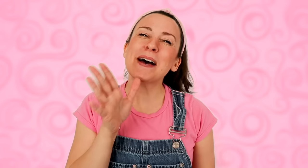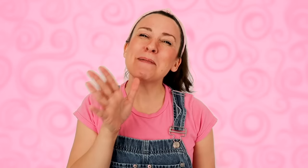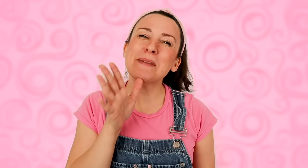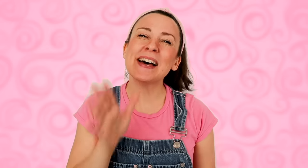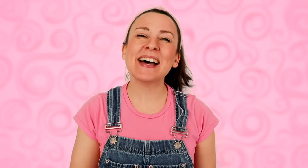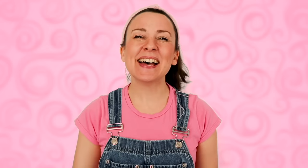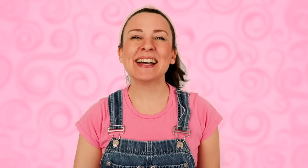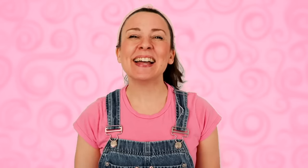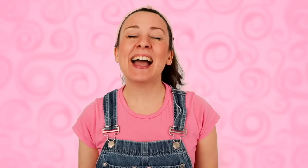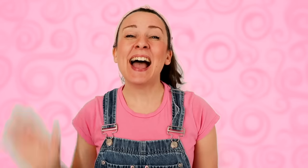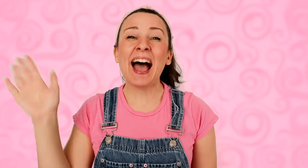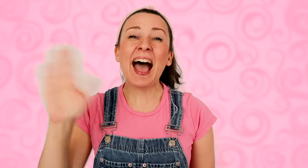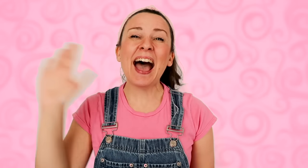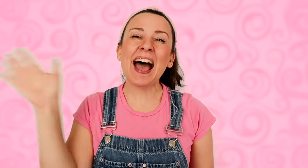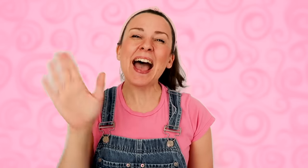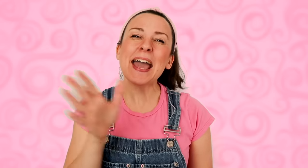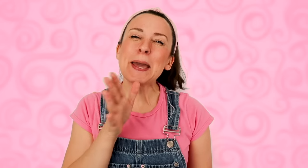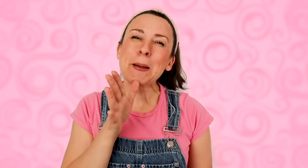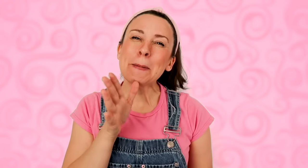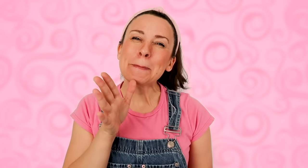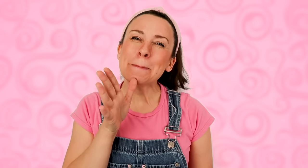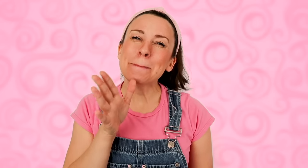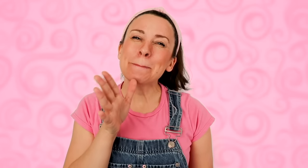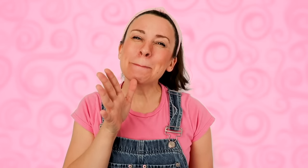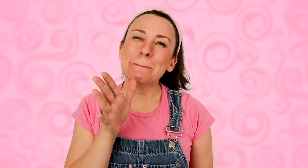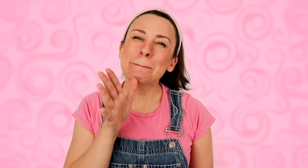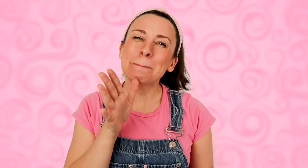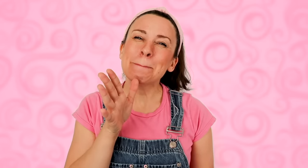Hi, mama. Hi,